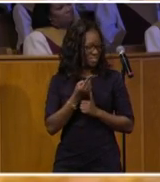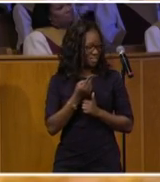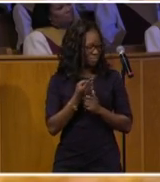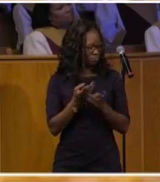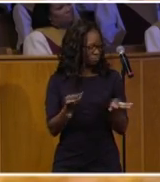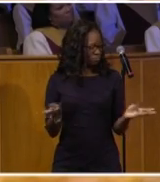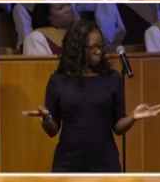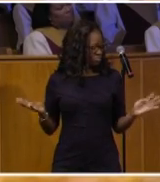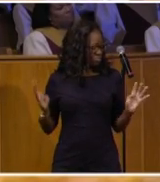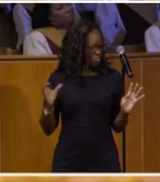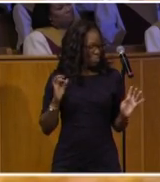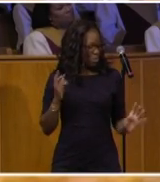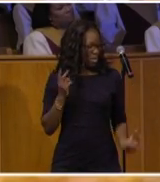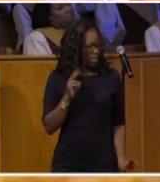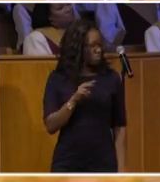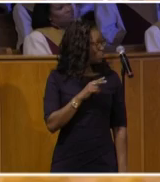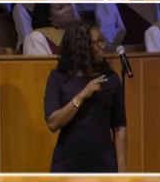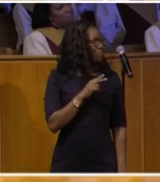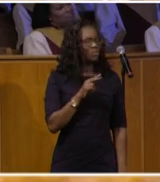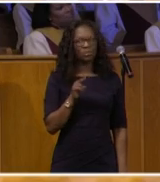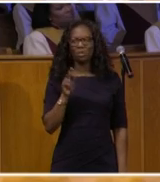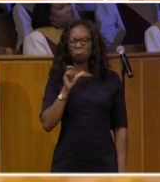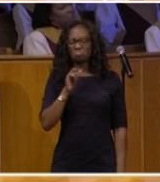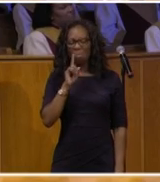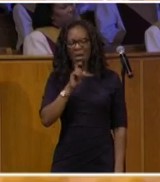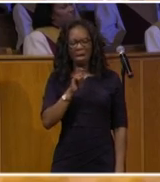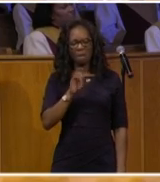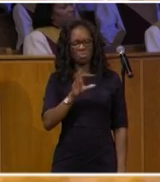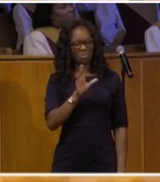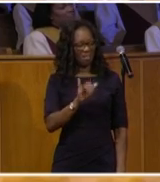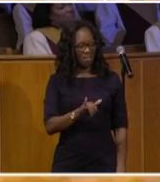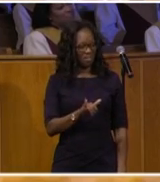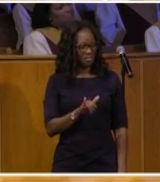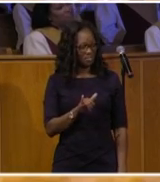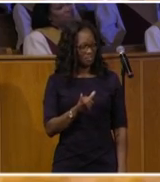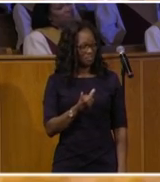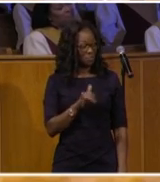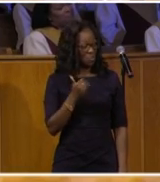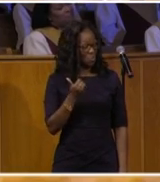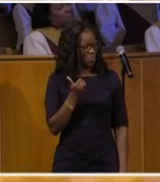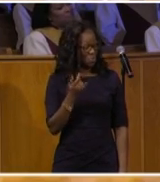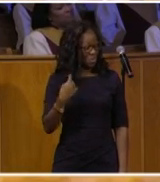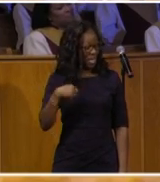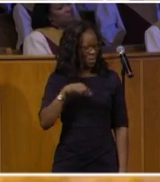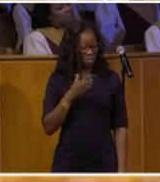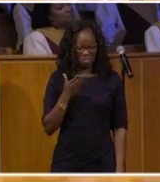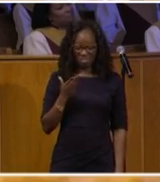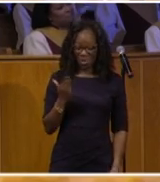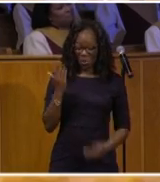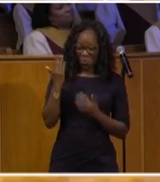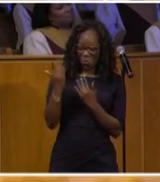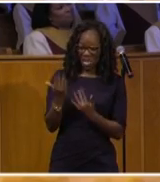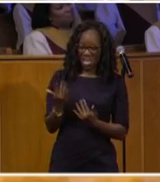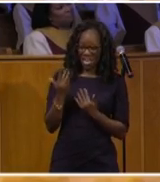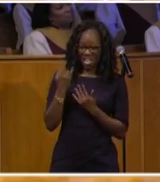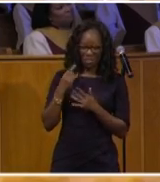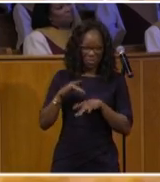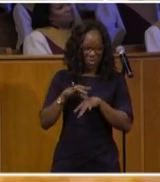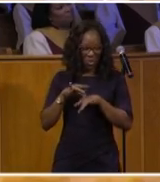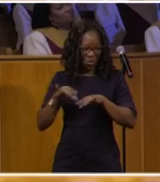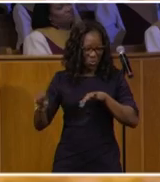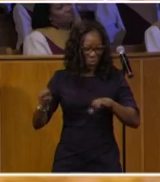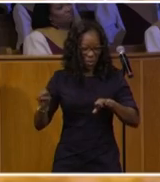We don't have to turn our head. We don't have to look. And so as we were there waiting for the shaking to